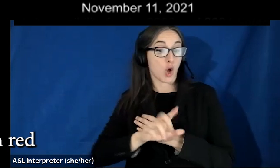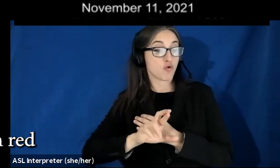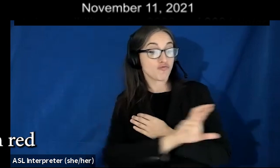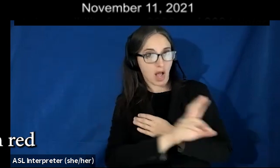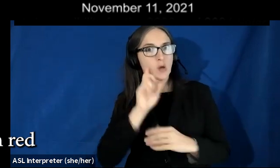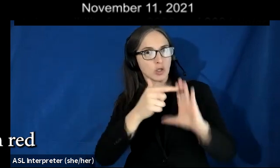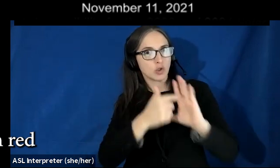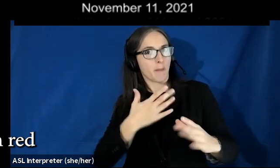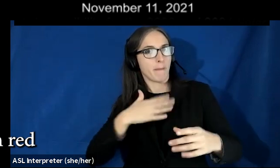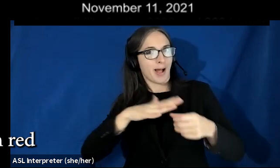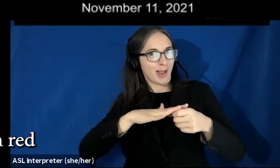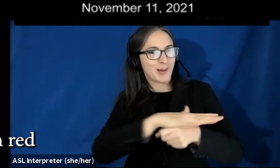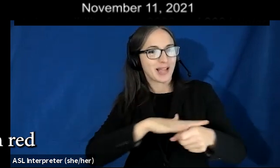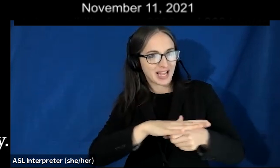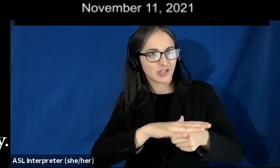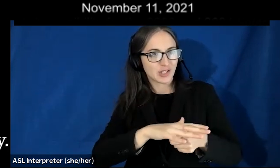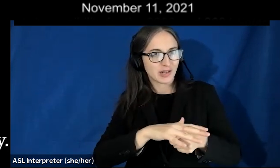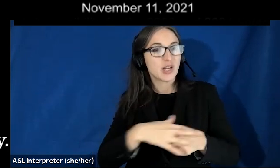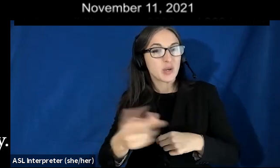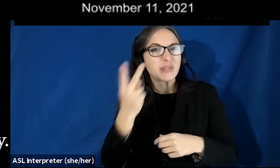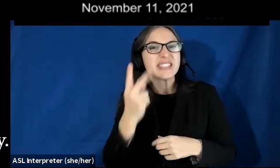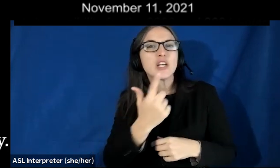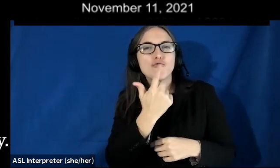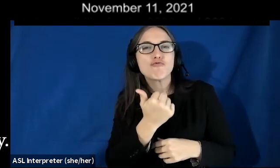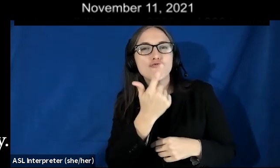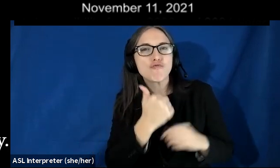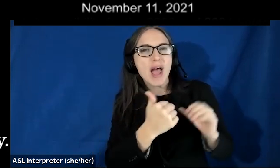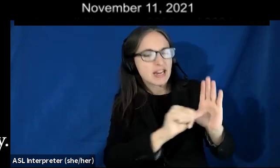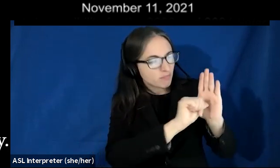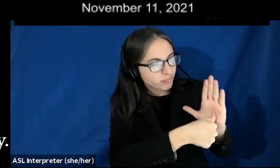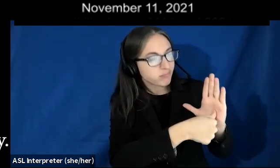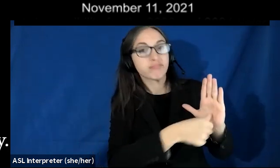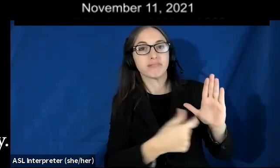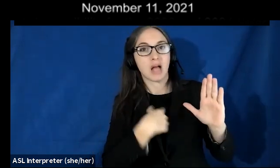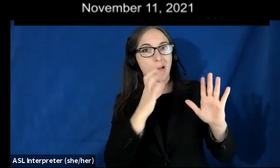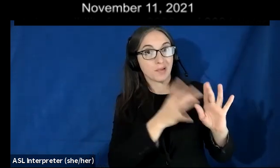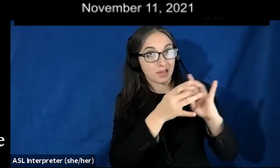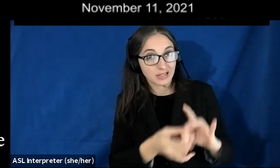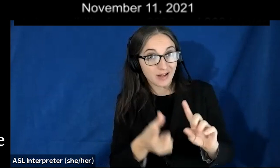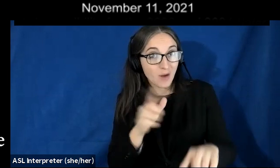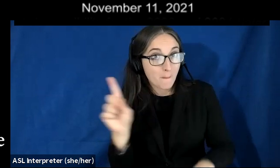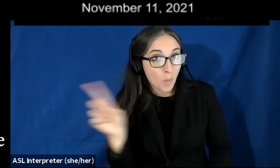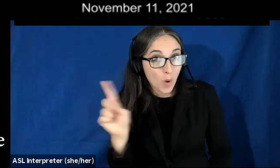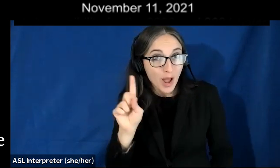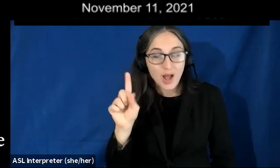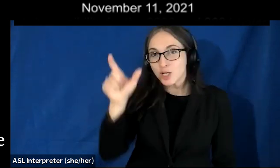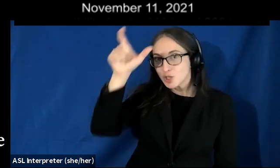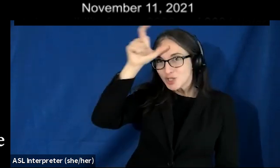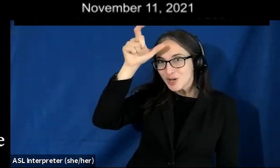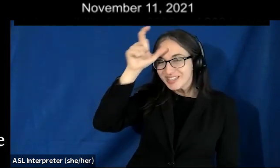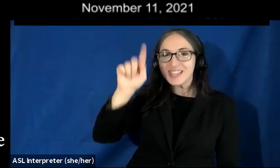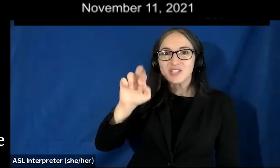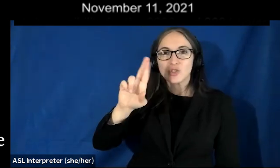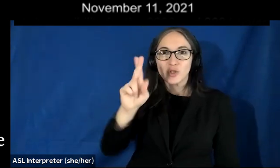and painted with red my country. And I am connecting from Turkey. It's